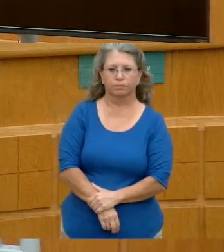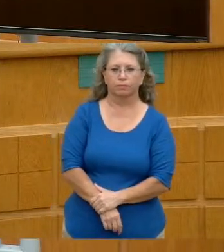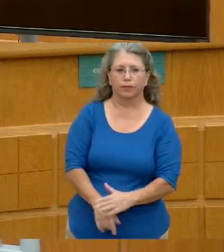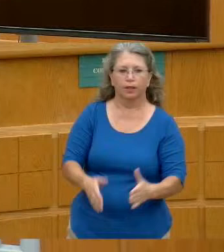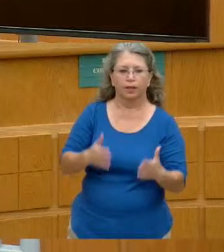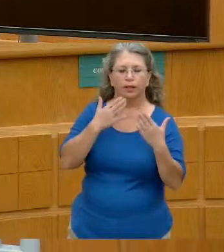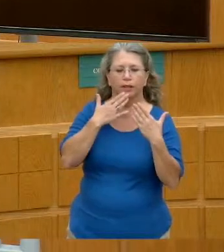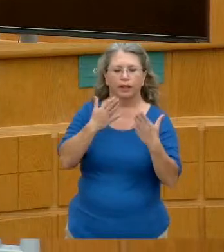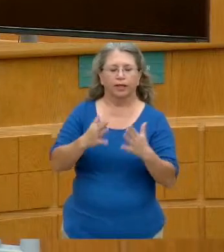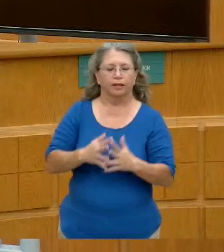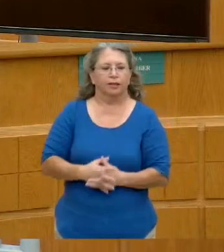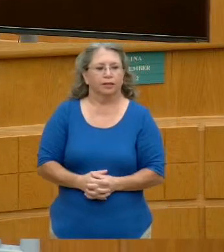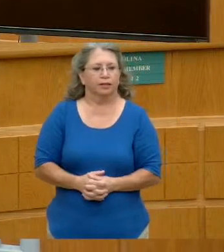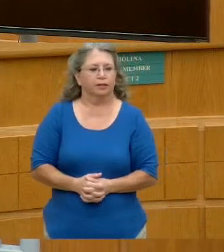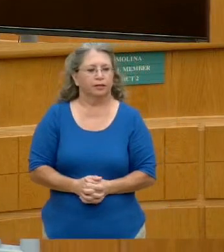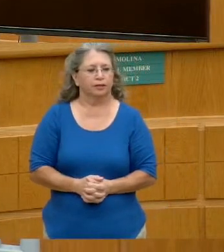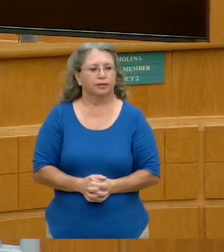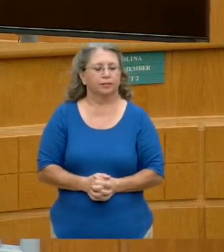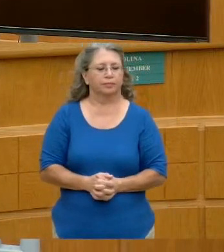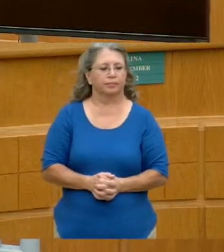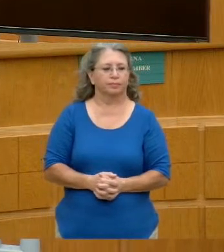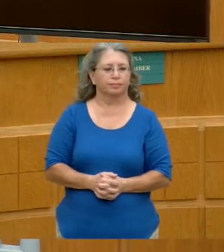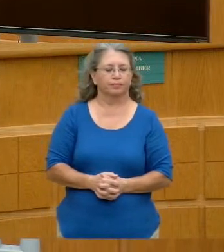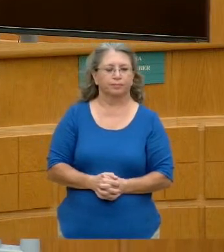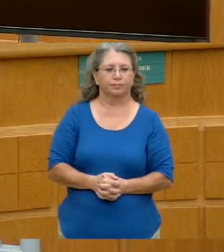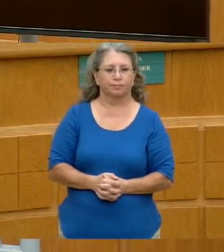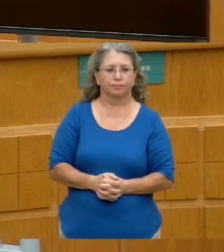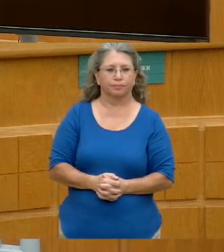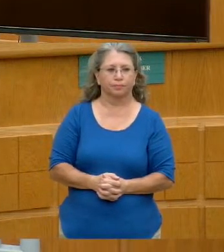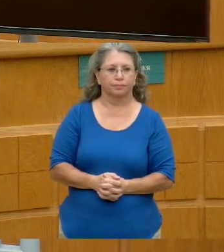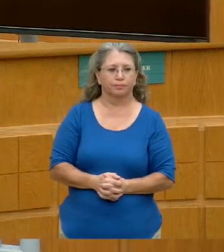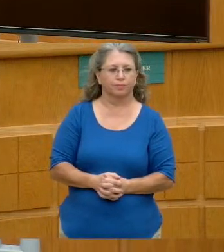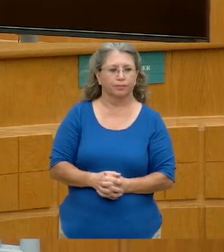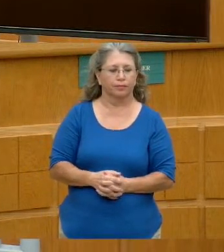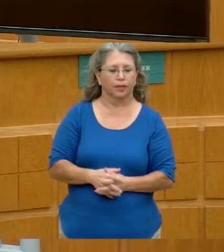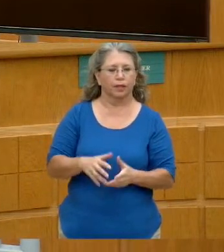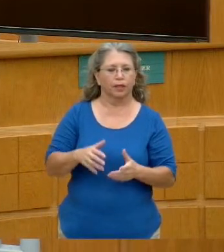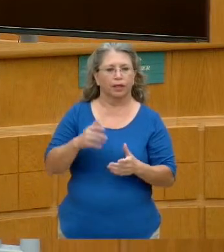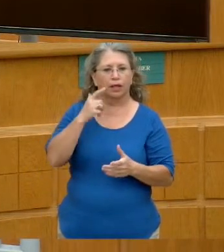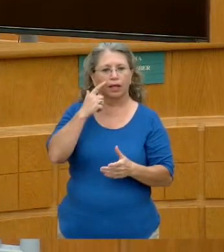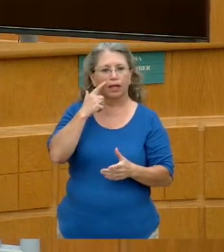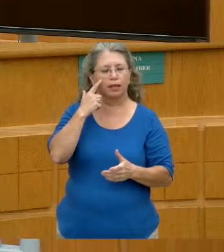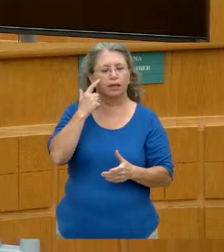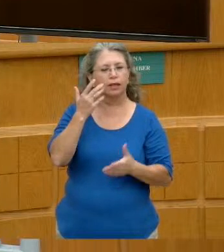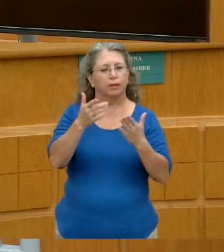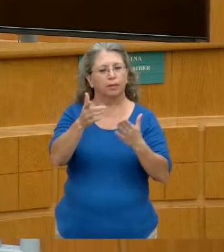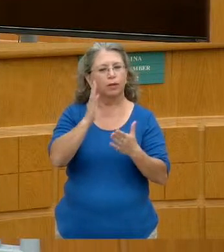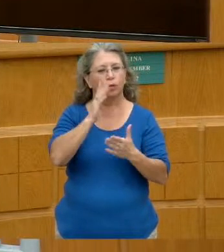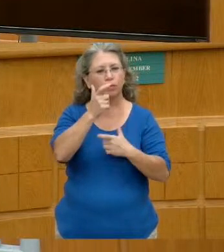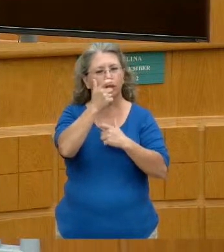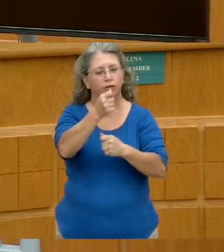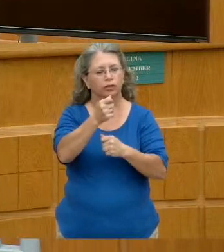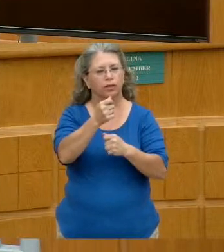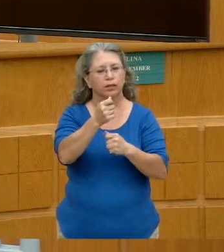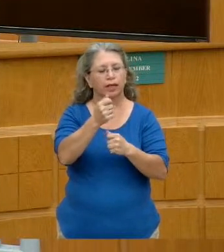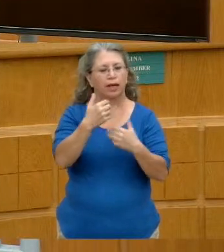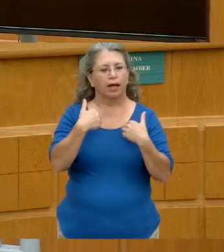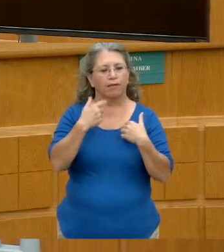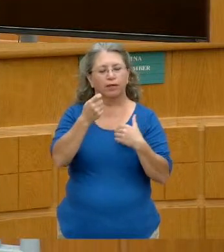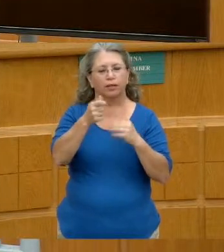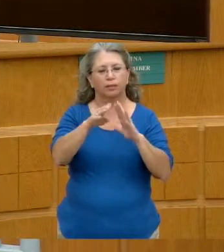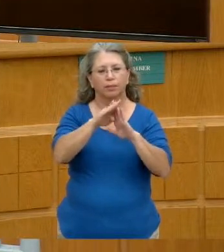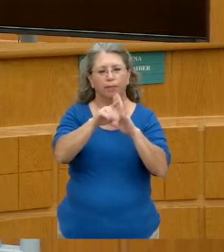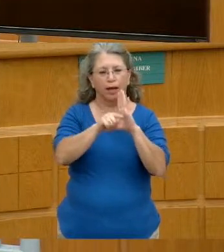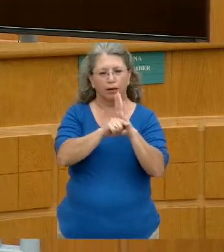Thank you. I think it might be of interest to you to get a little bit of background or how